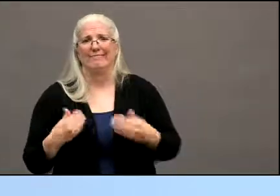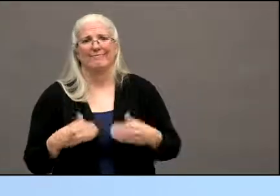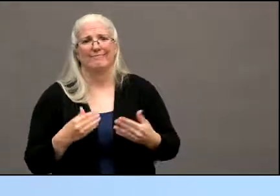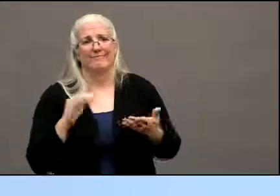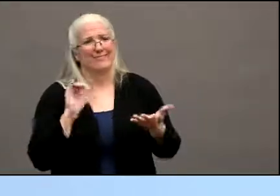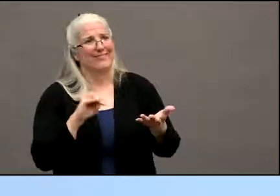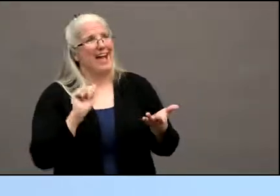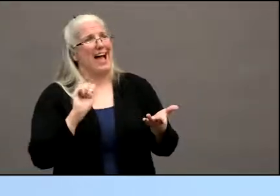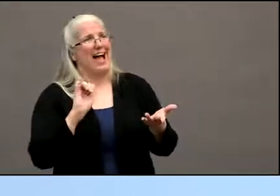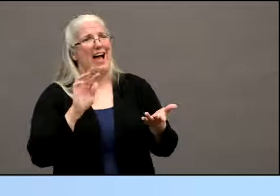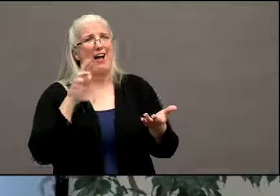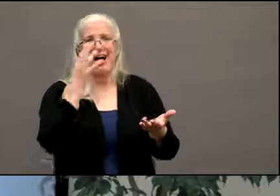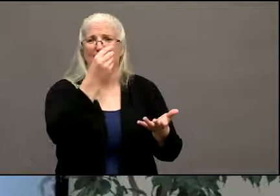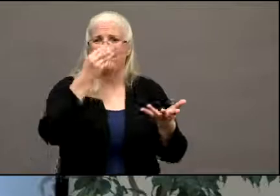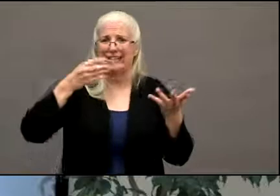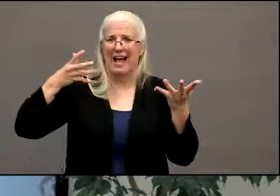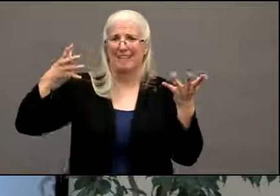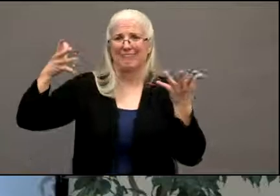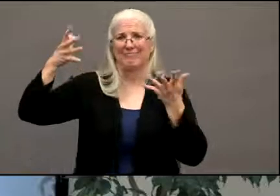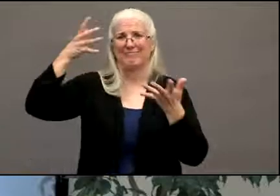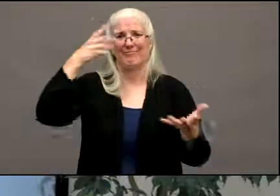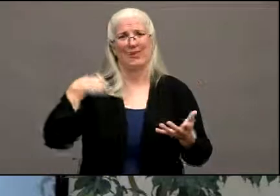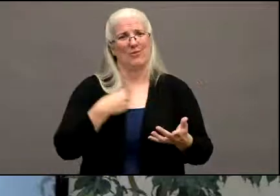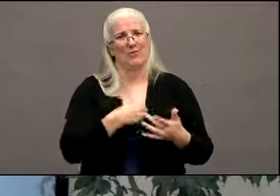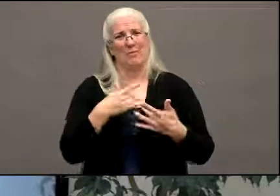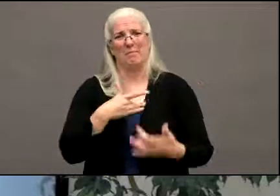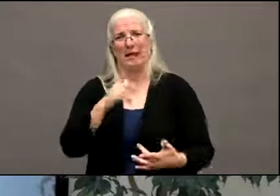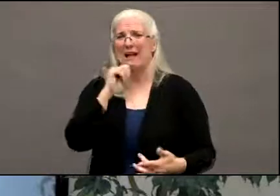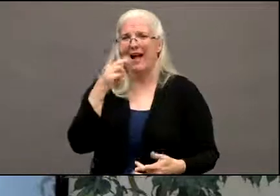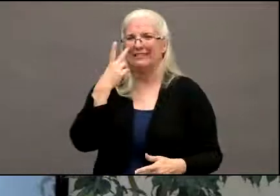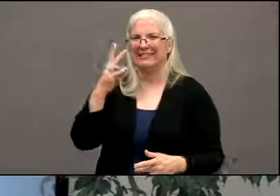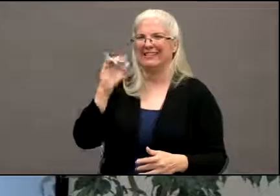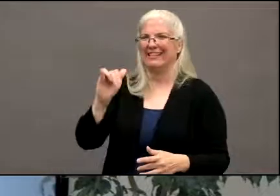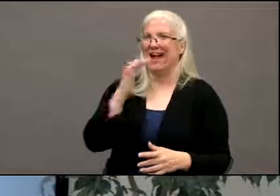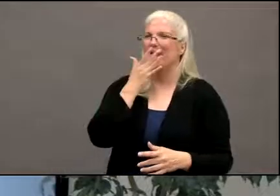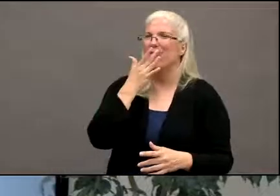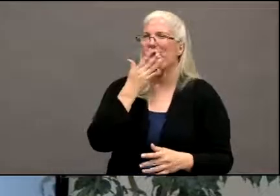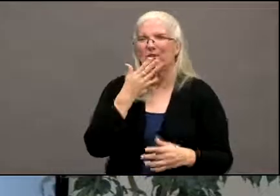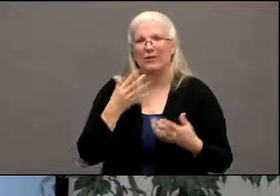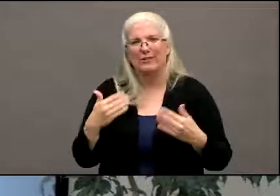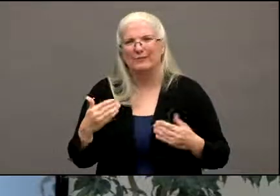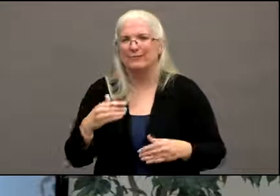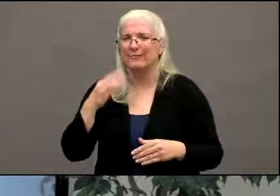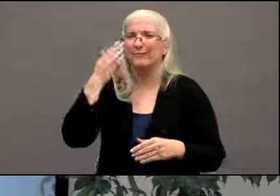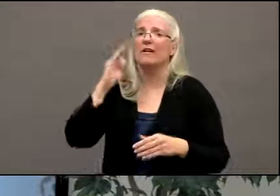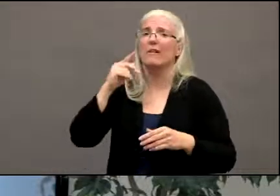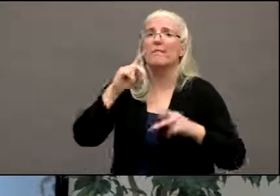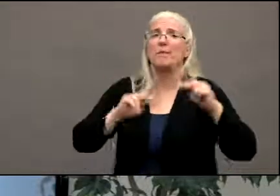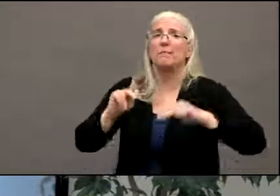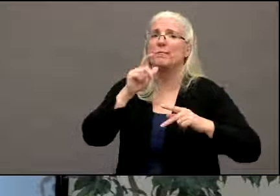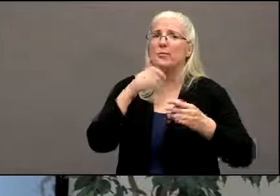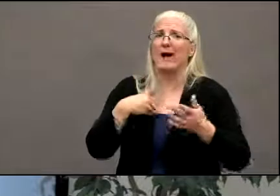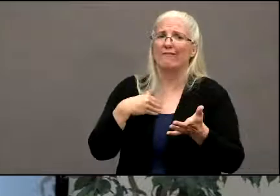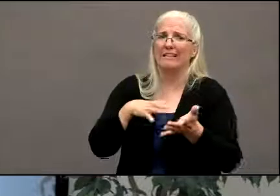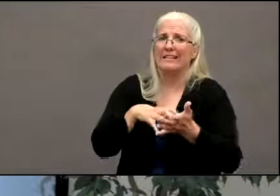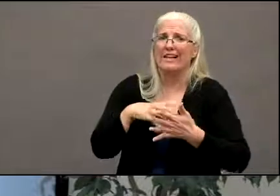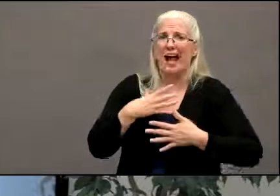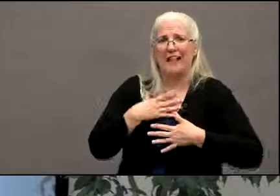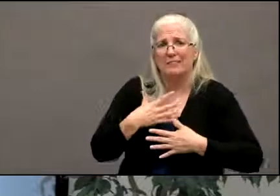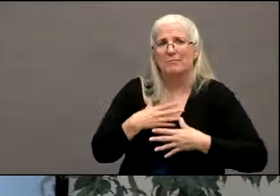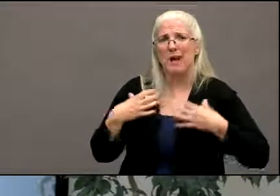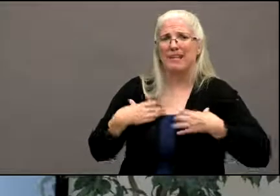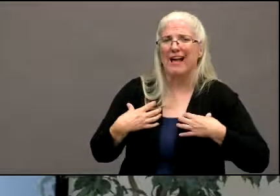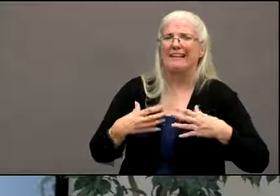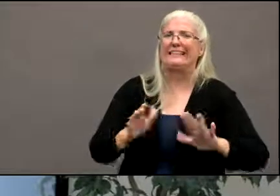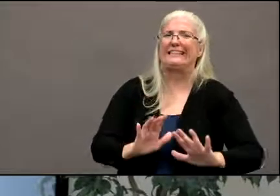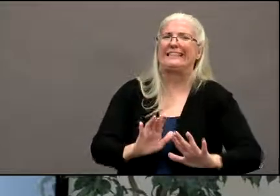does not look like we typically see. Very unhealthy for sensitive groups, but you know what? There's a silver lining, and we will get a break from the heat today.